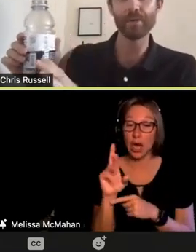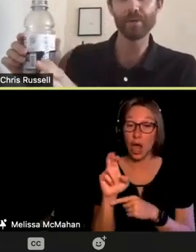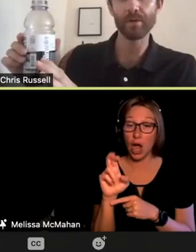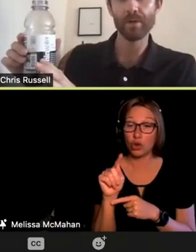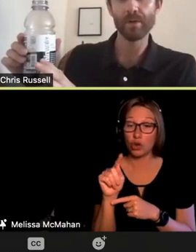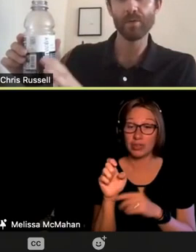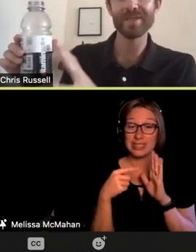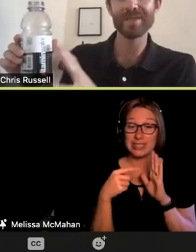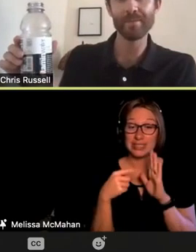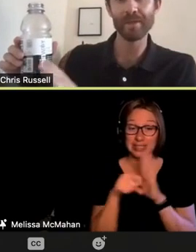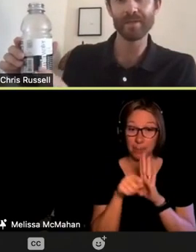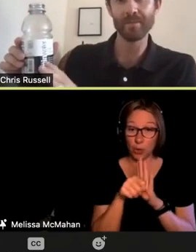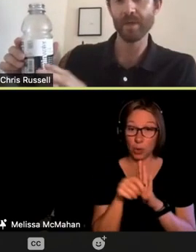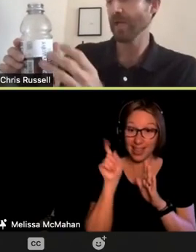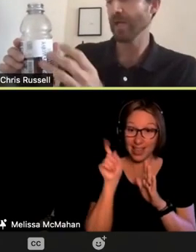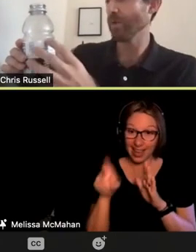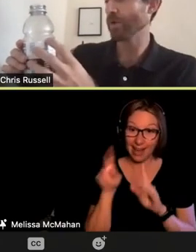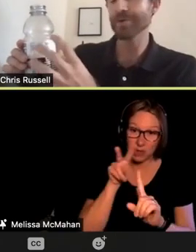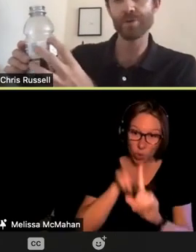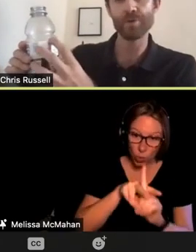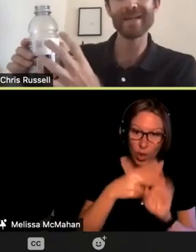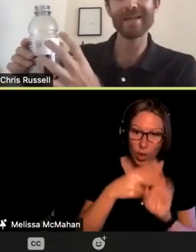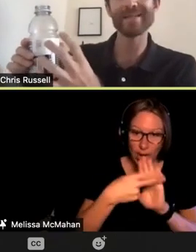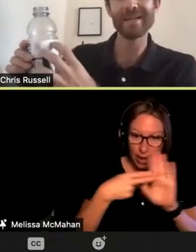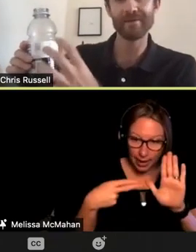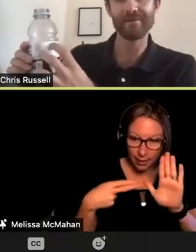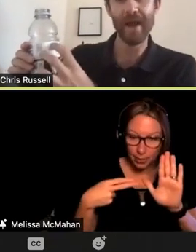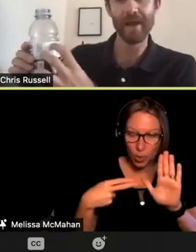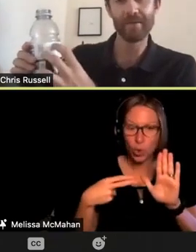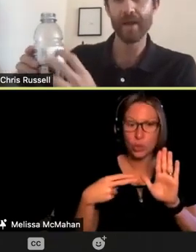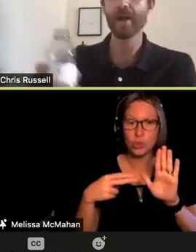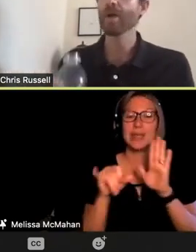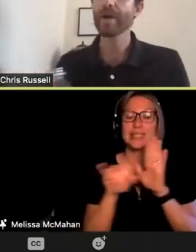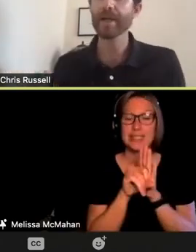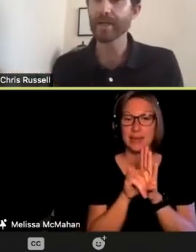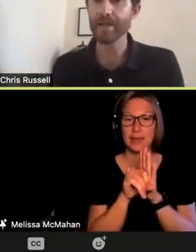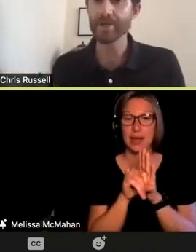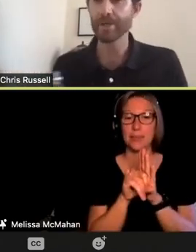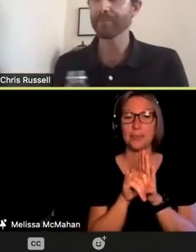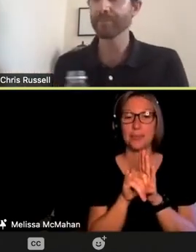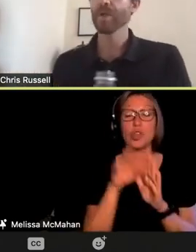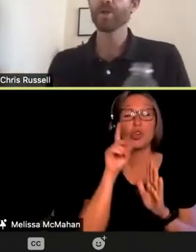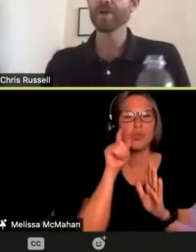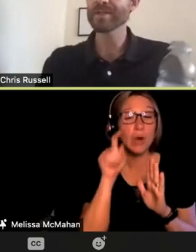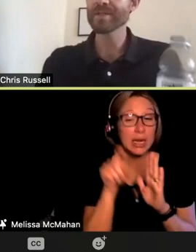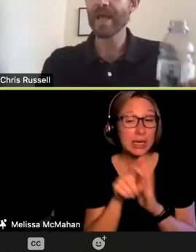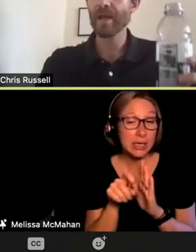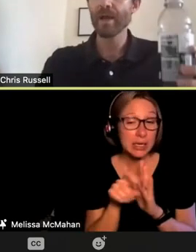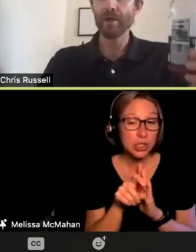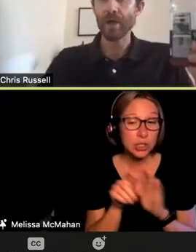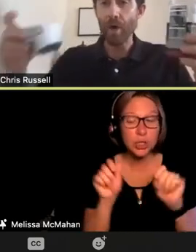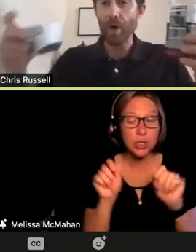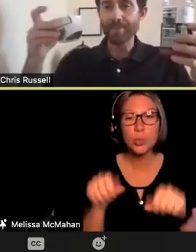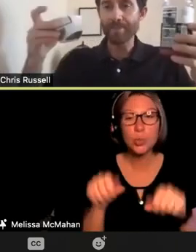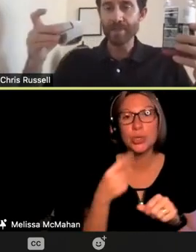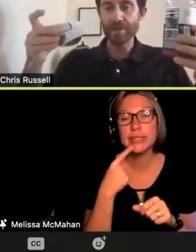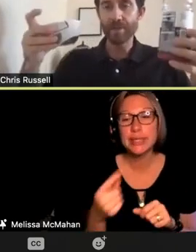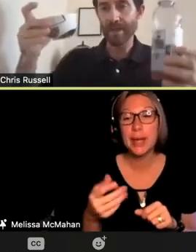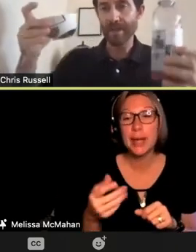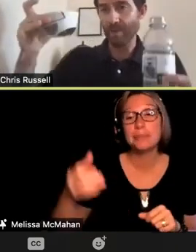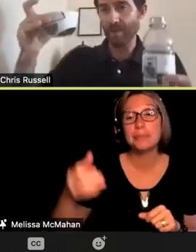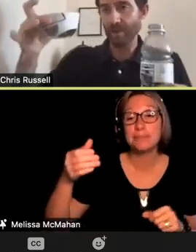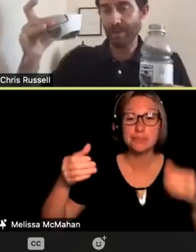a label with symbolism in order to identify, right? Recognition, you can say, you can hold